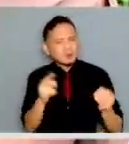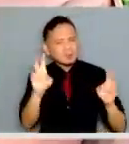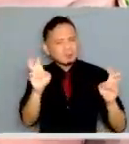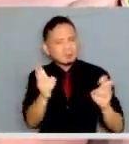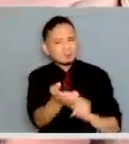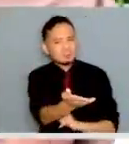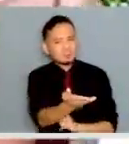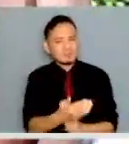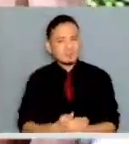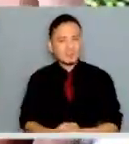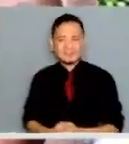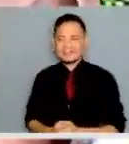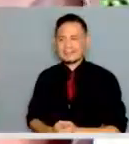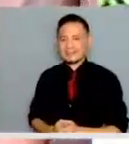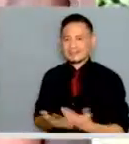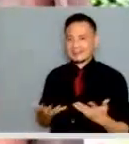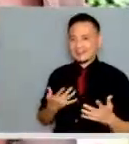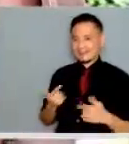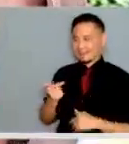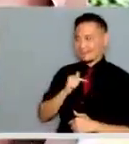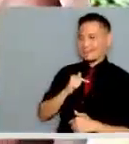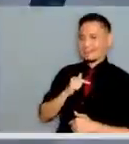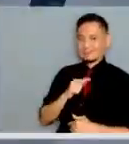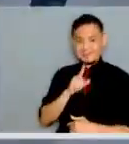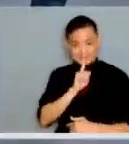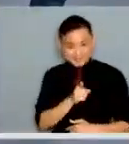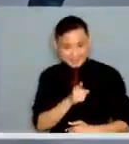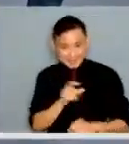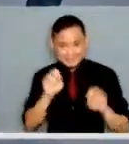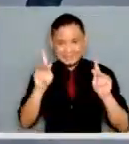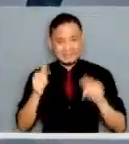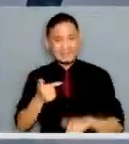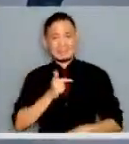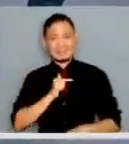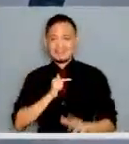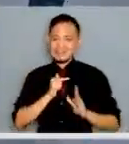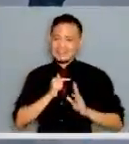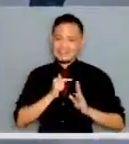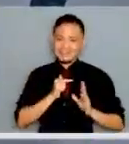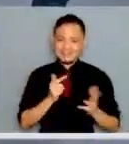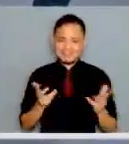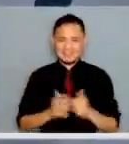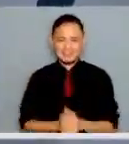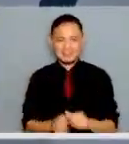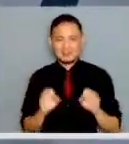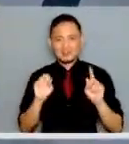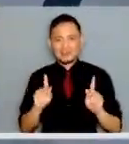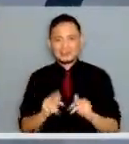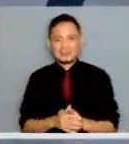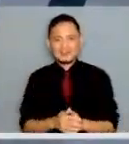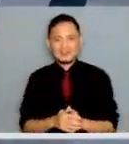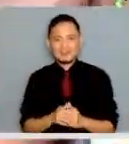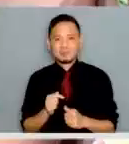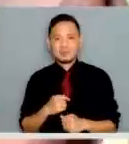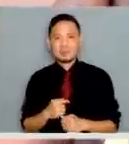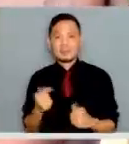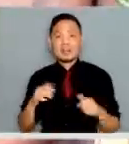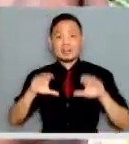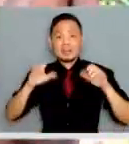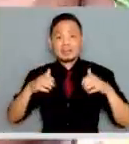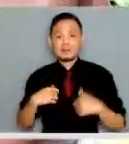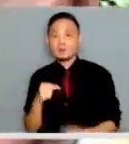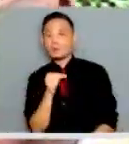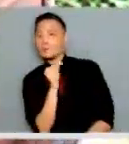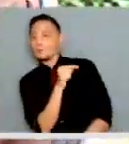Micah? Sure. Alam mo, patawa yan. Alam mo, si Ian yung bakla klase mo na nanunuro.